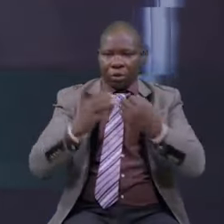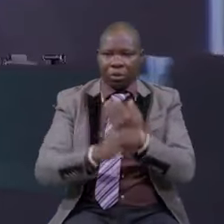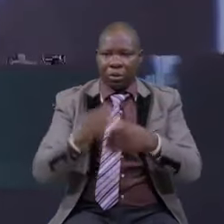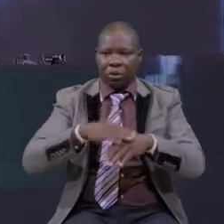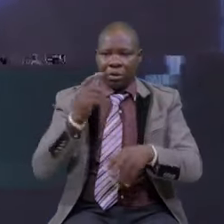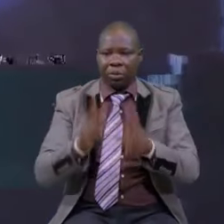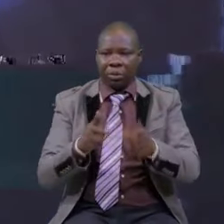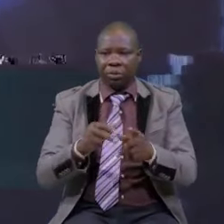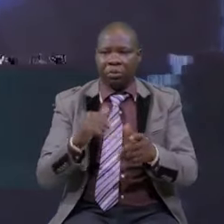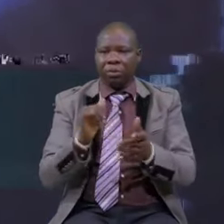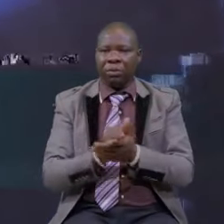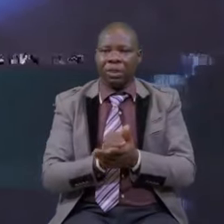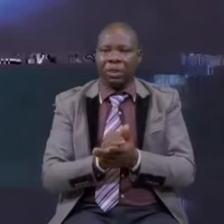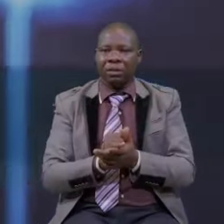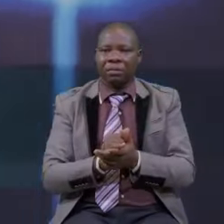that